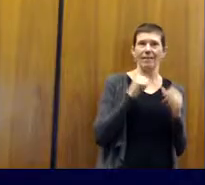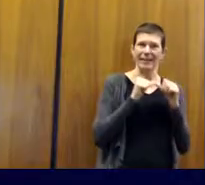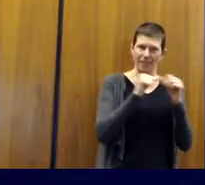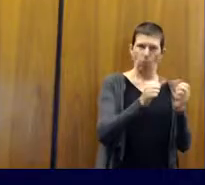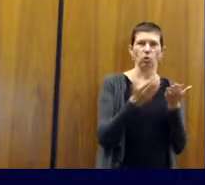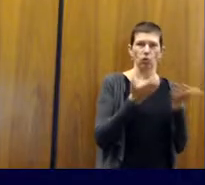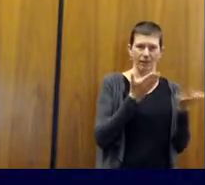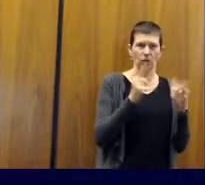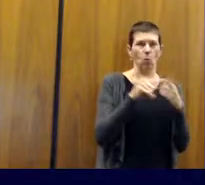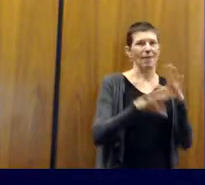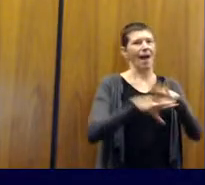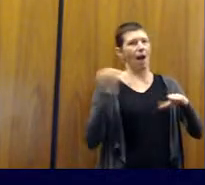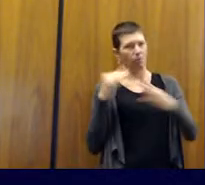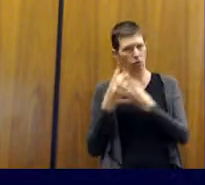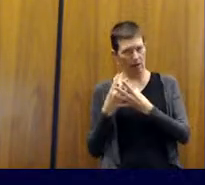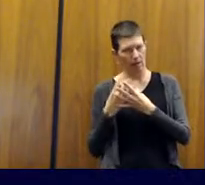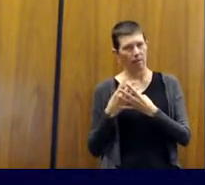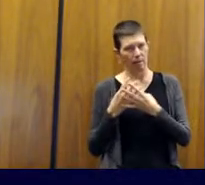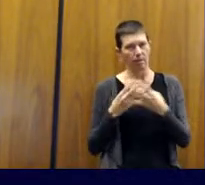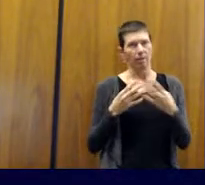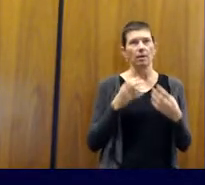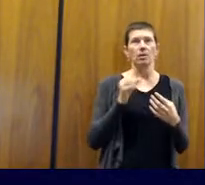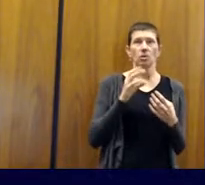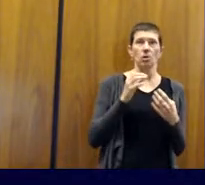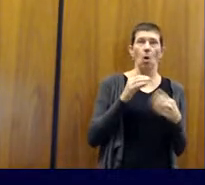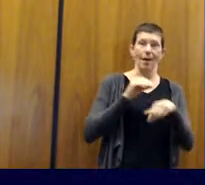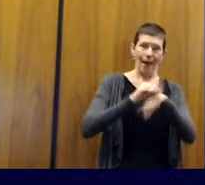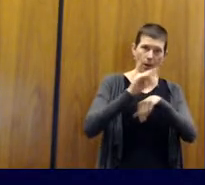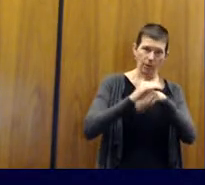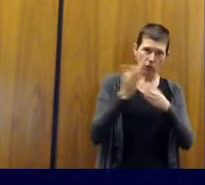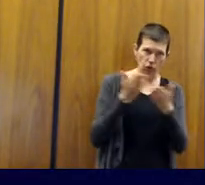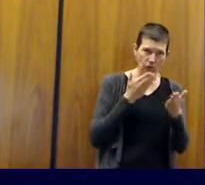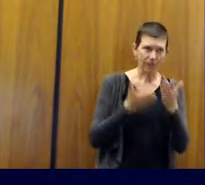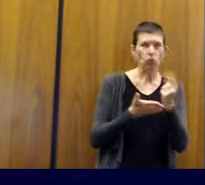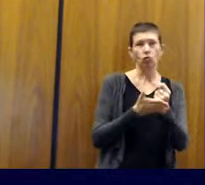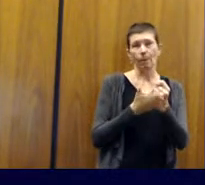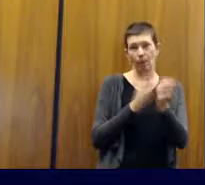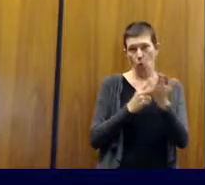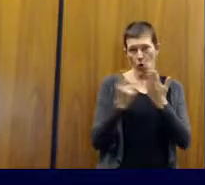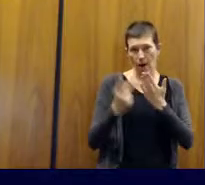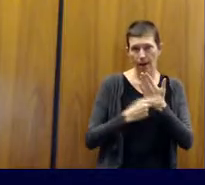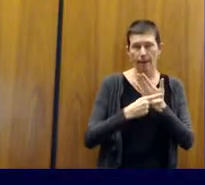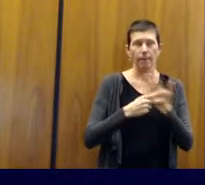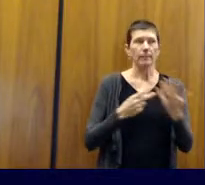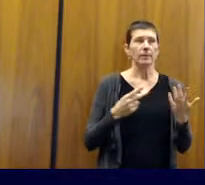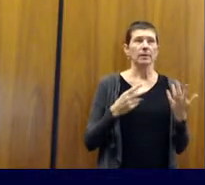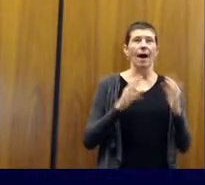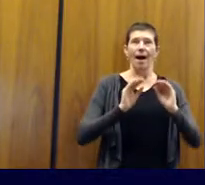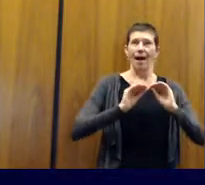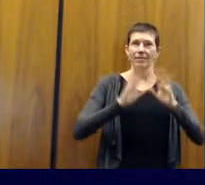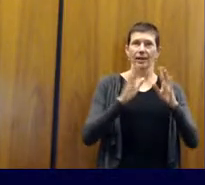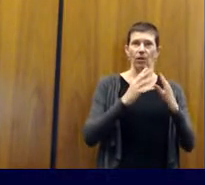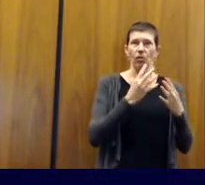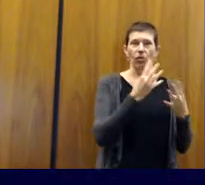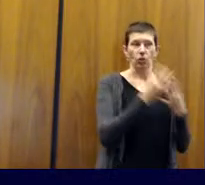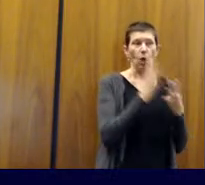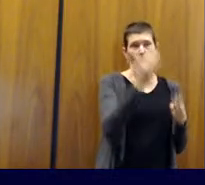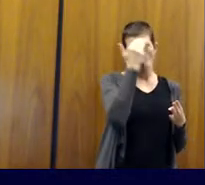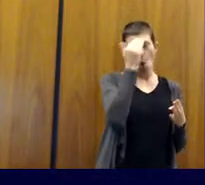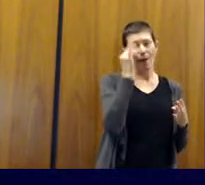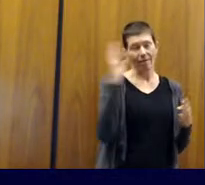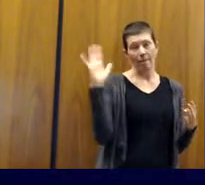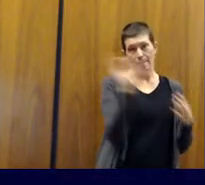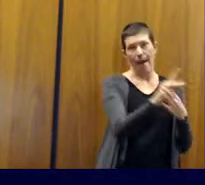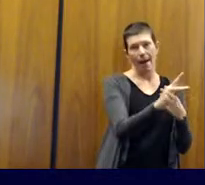services once they get out of jail. So counseling services, treatment programs. Obviously, the jail will know if they come back